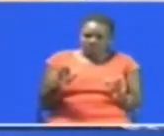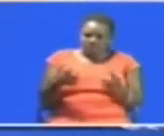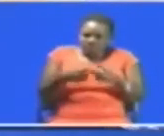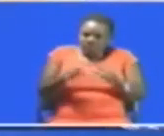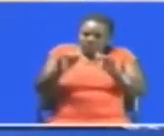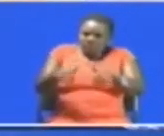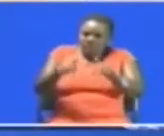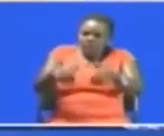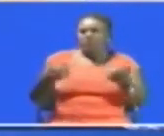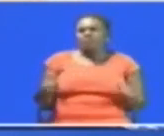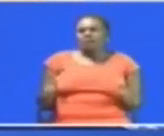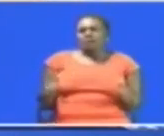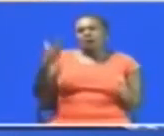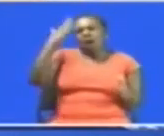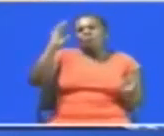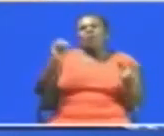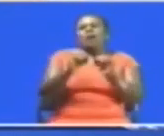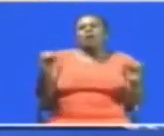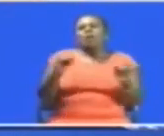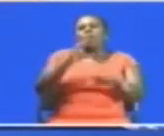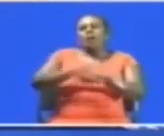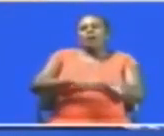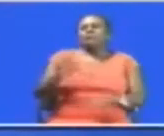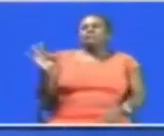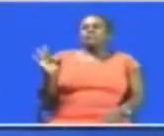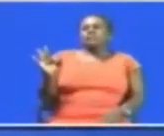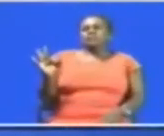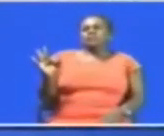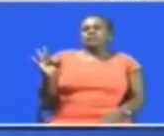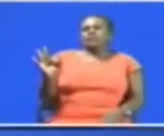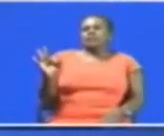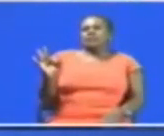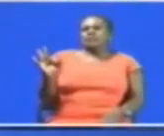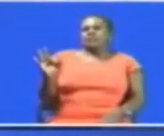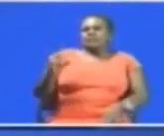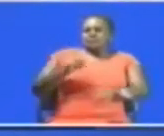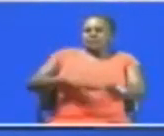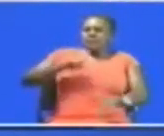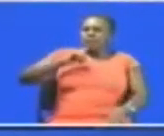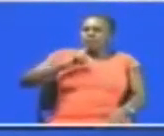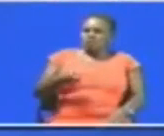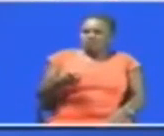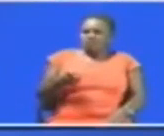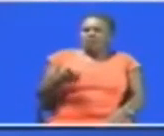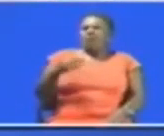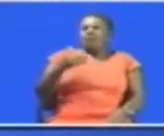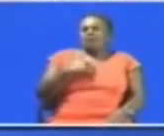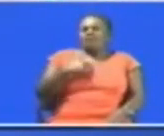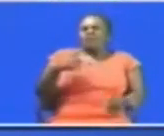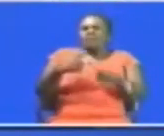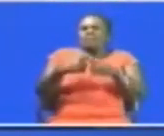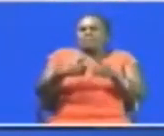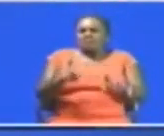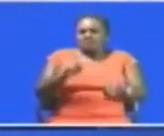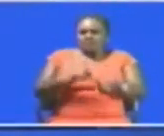started plowing, because they don't know when we'll be able to get the fertilizer. Time of ordering, that reflection is there. But